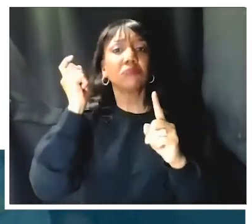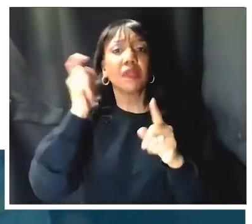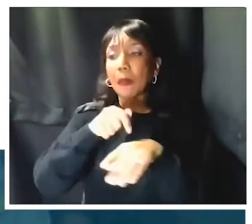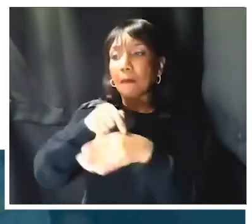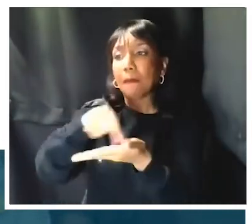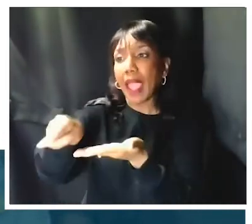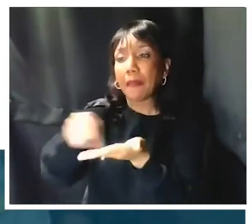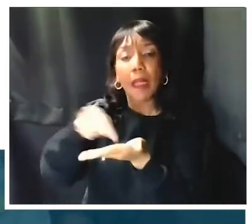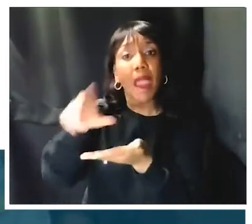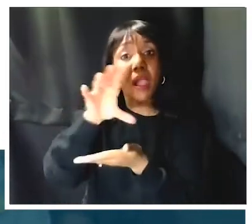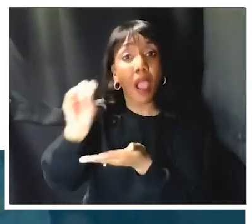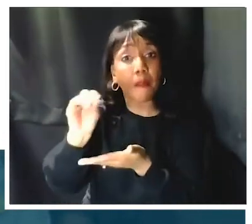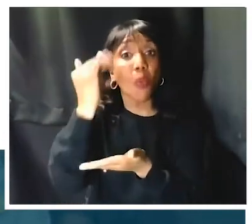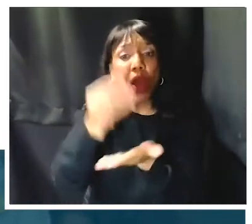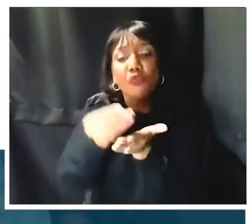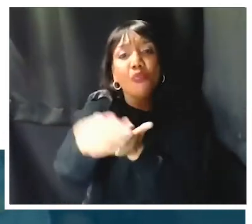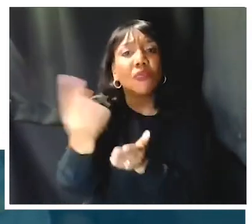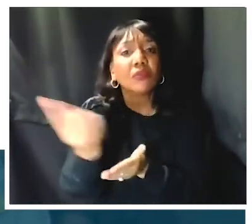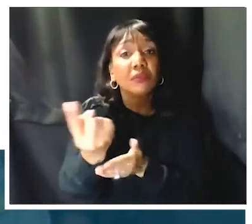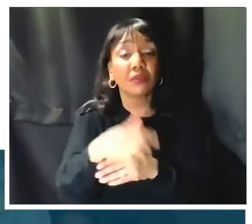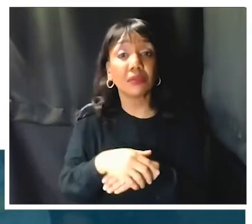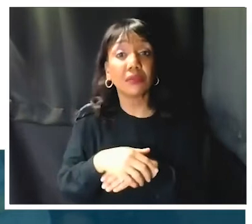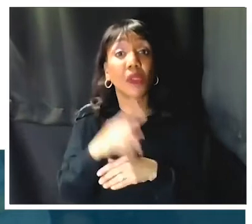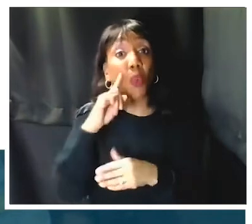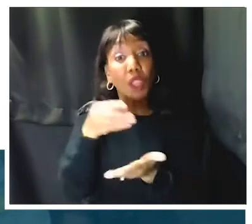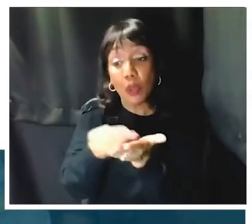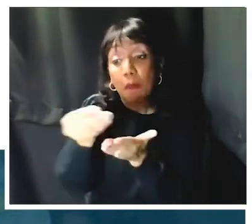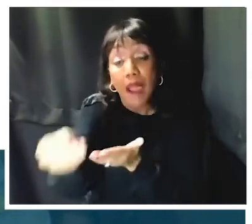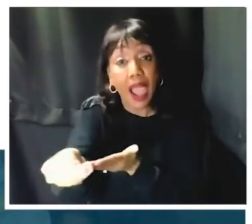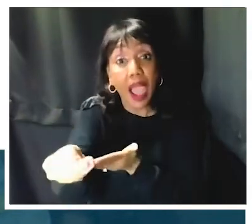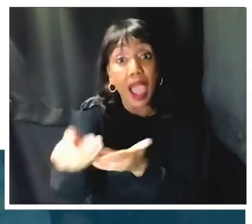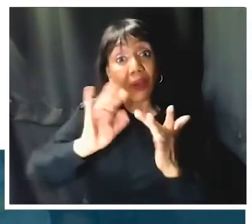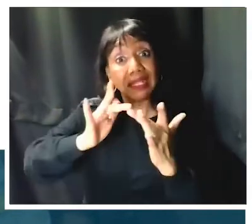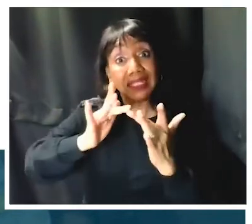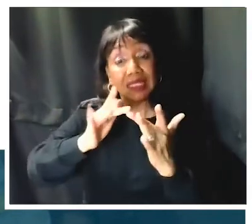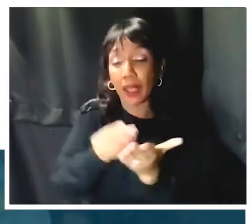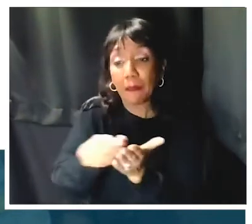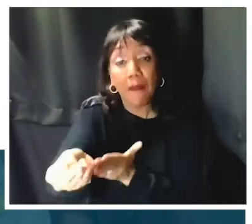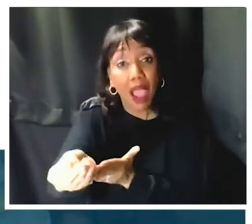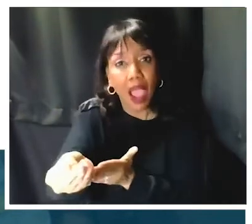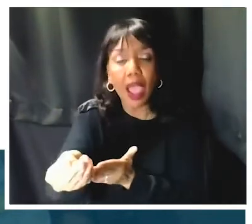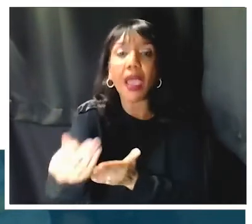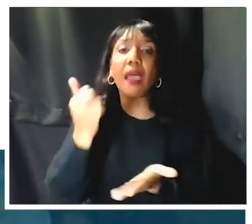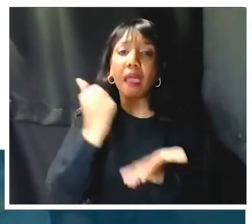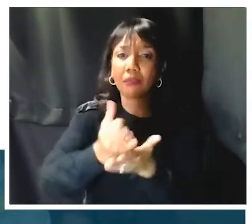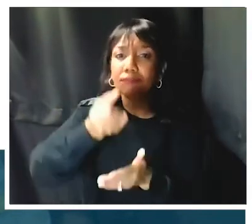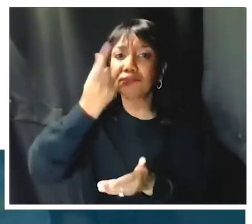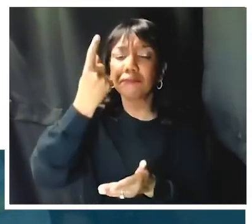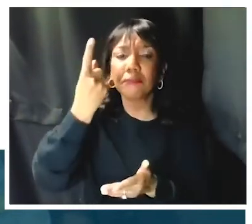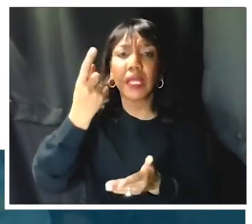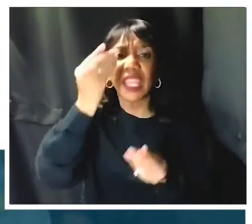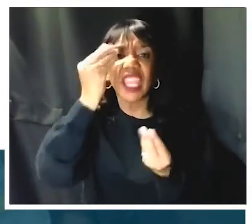company for your purchase. When paying for purchases online, it will be helpful to understand